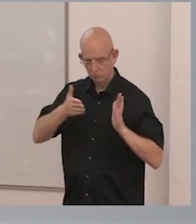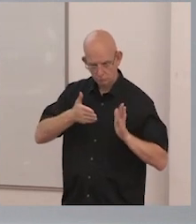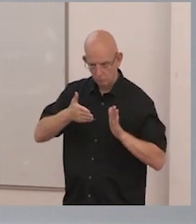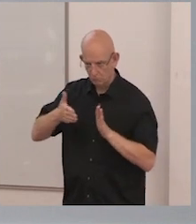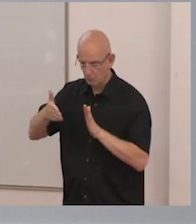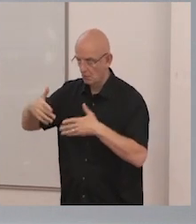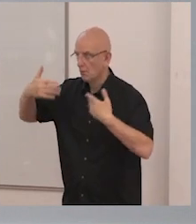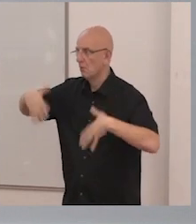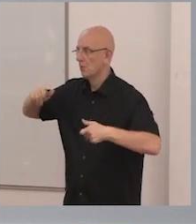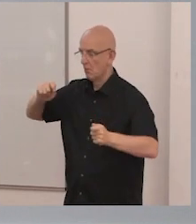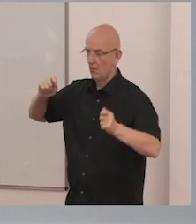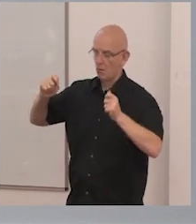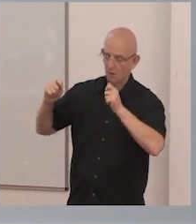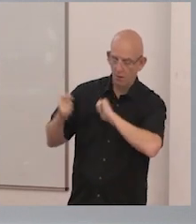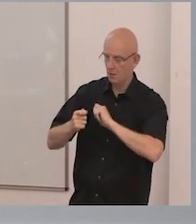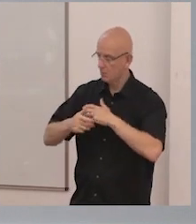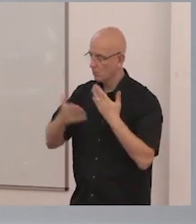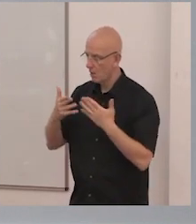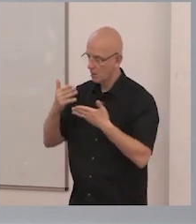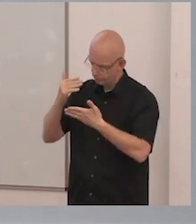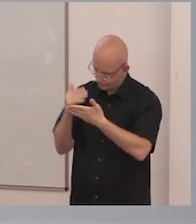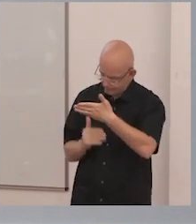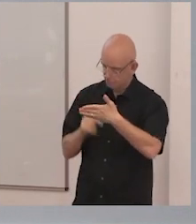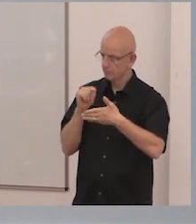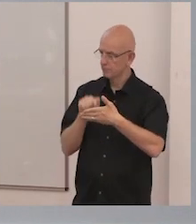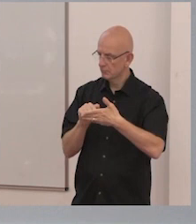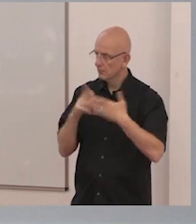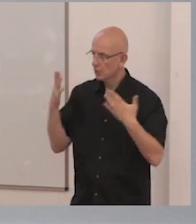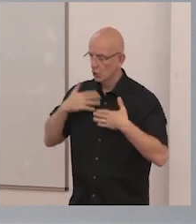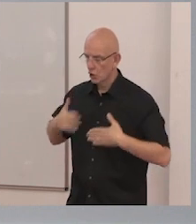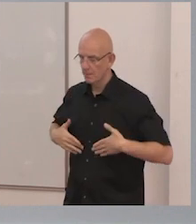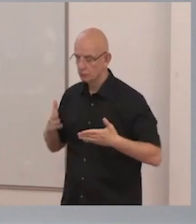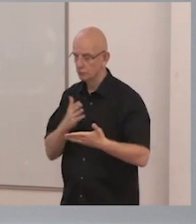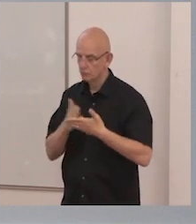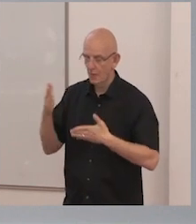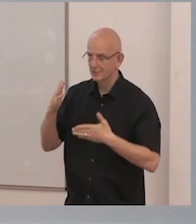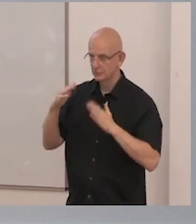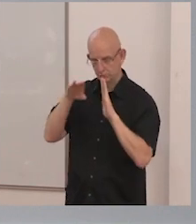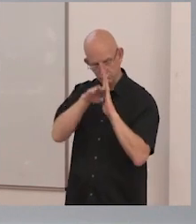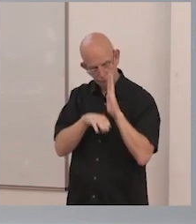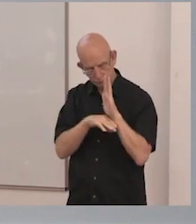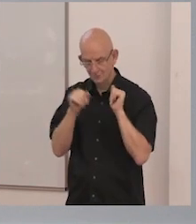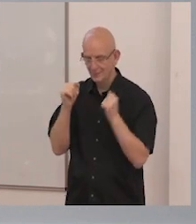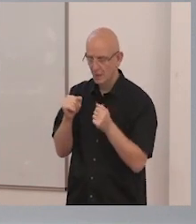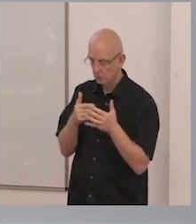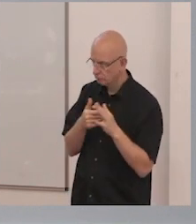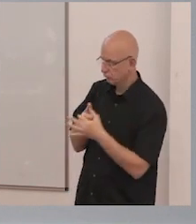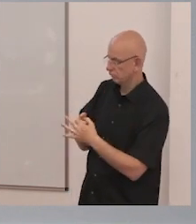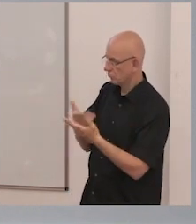came from. But it also was important because it covered most aspects of children's lives.